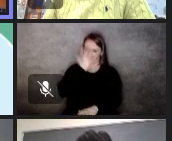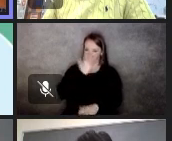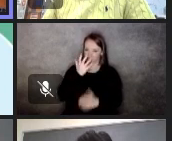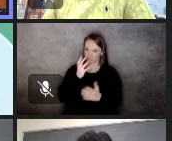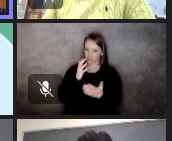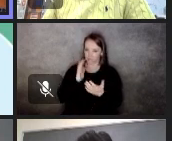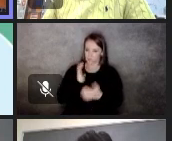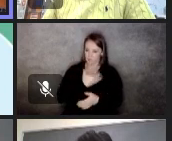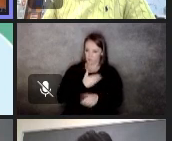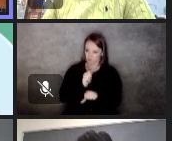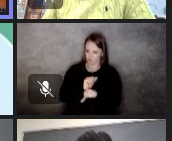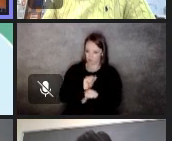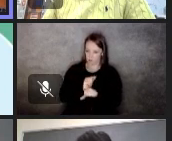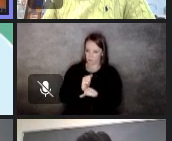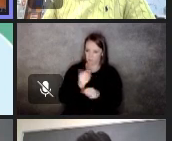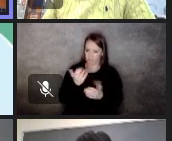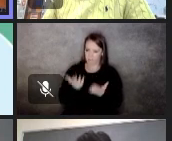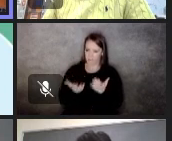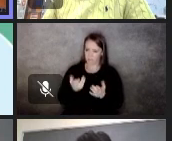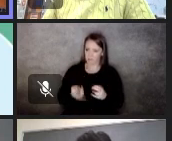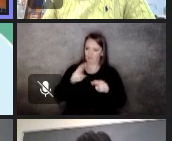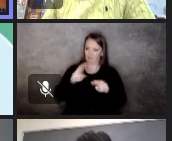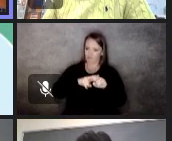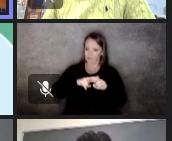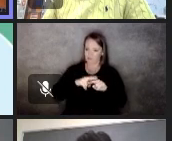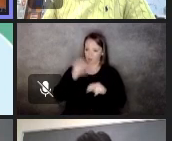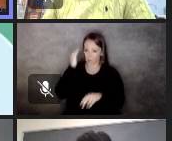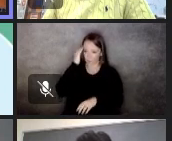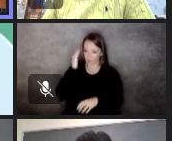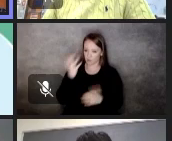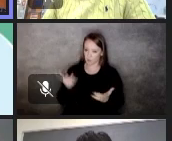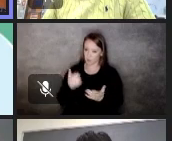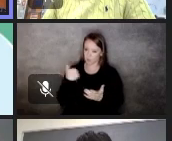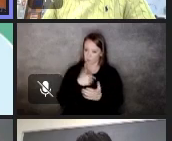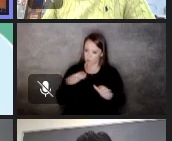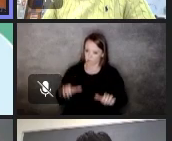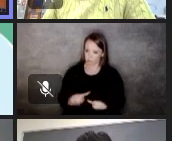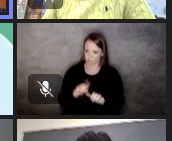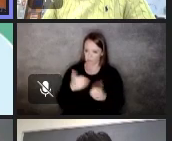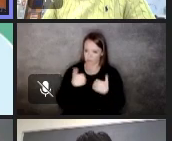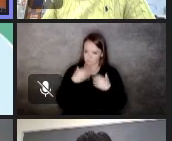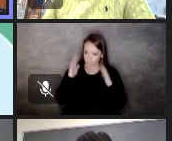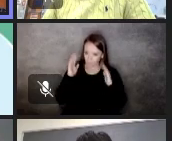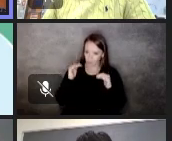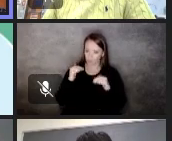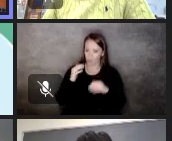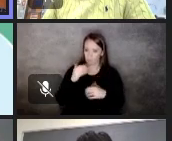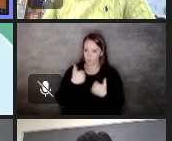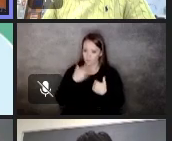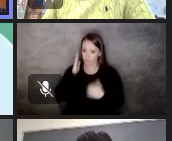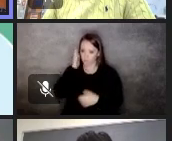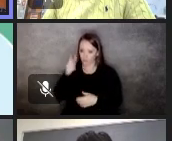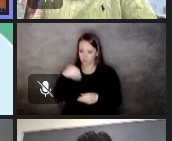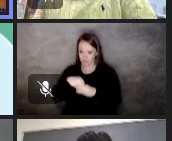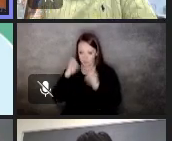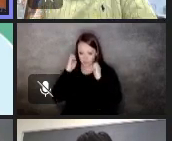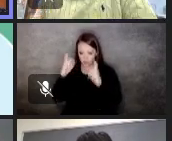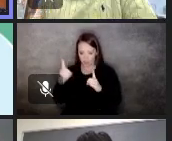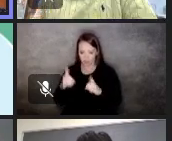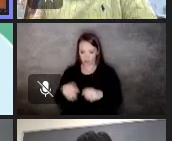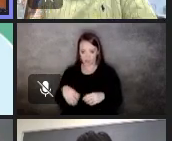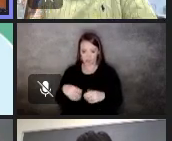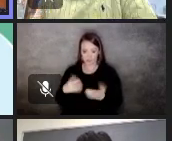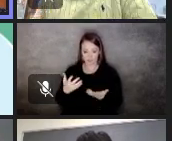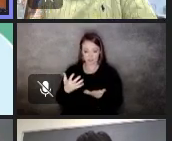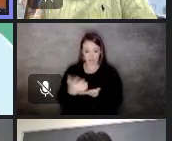as a whole, and that we do have a voice, and that there is hope and there is a future in education. And, salary would make a big